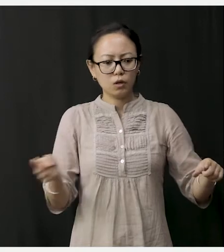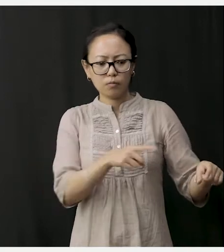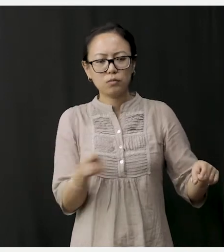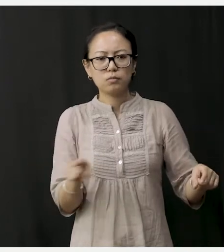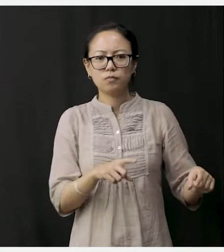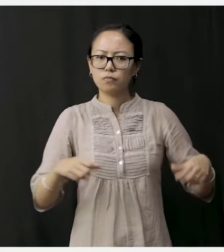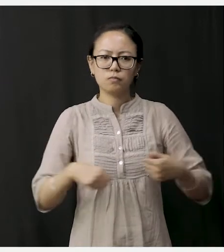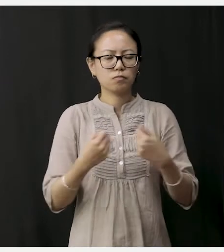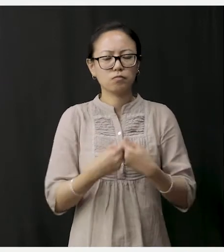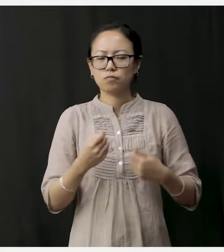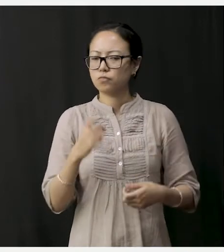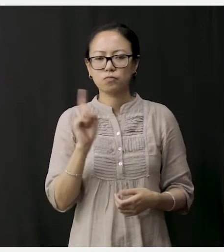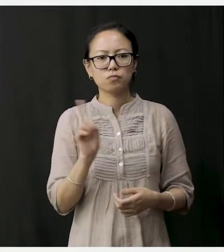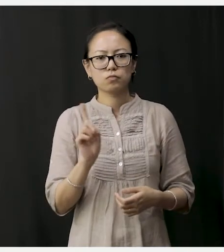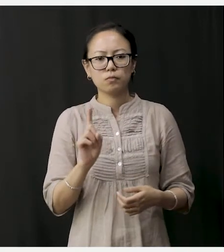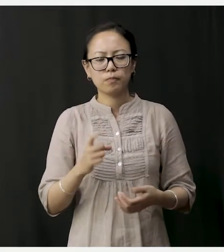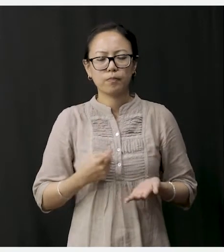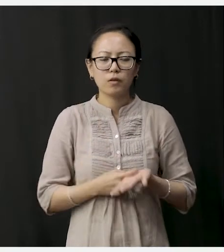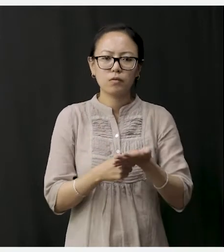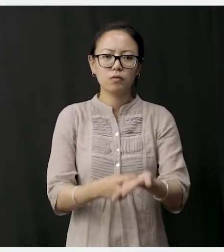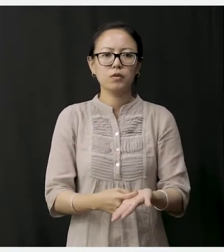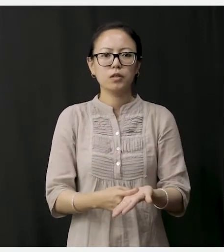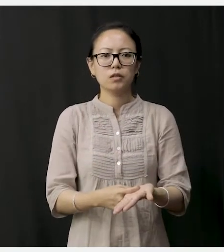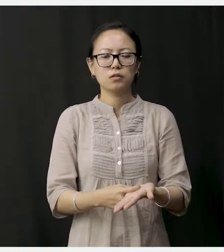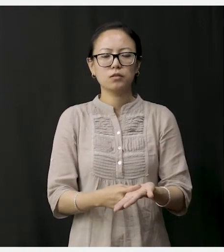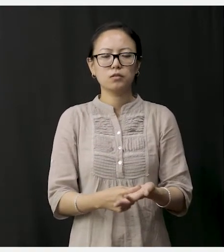You should respect, and then you should play the